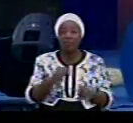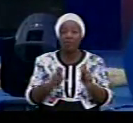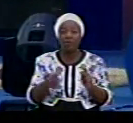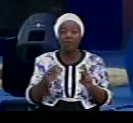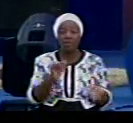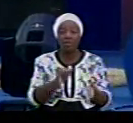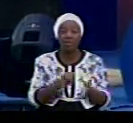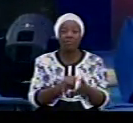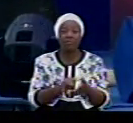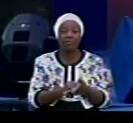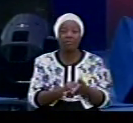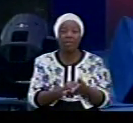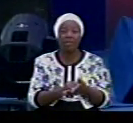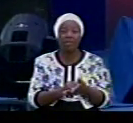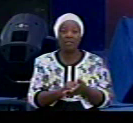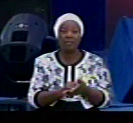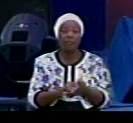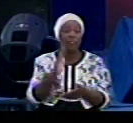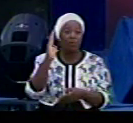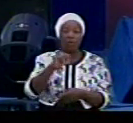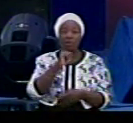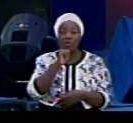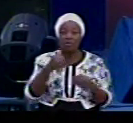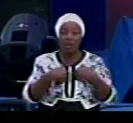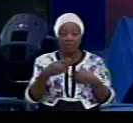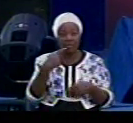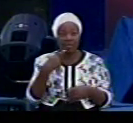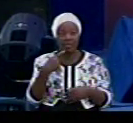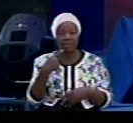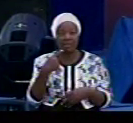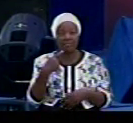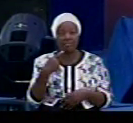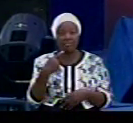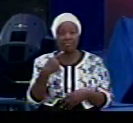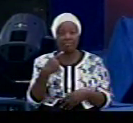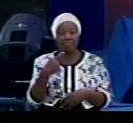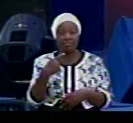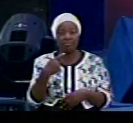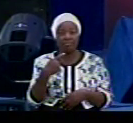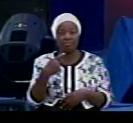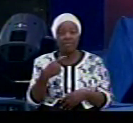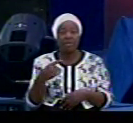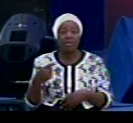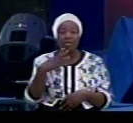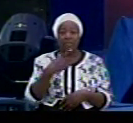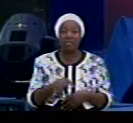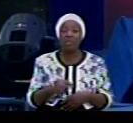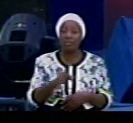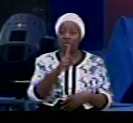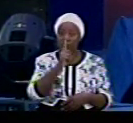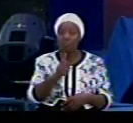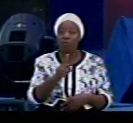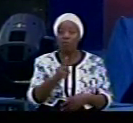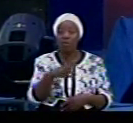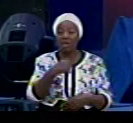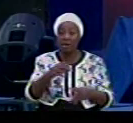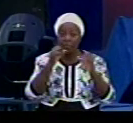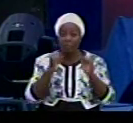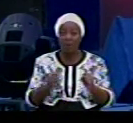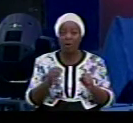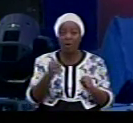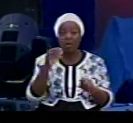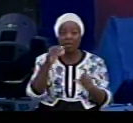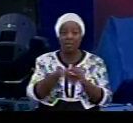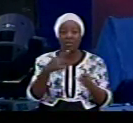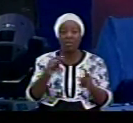people that will not accept the validity of the word, the power in the word,